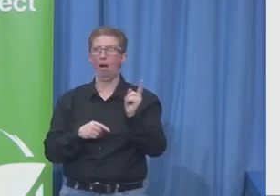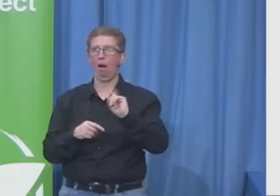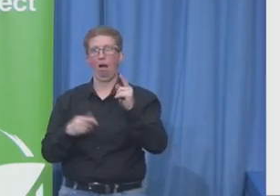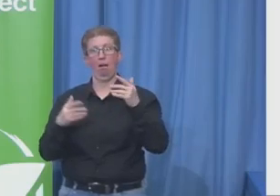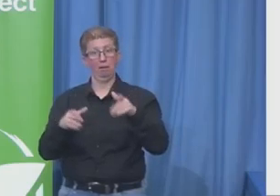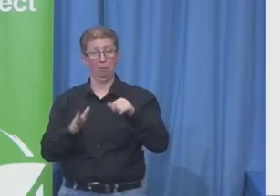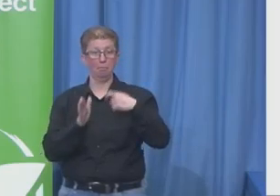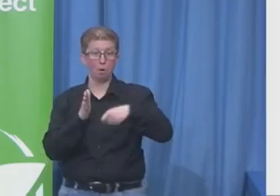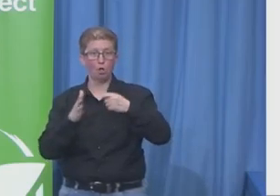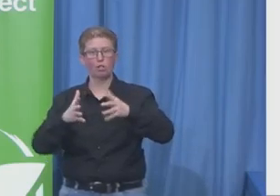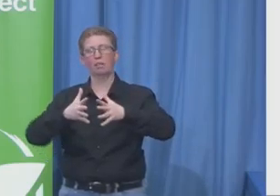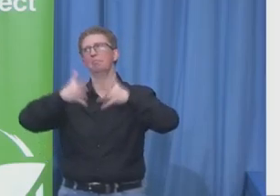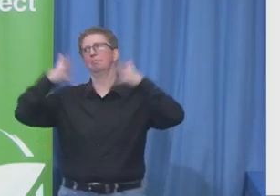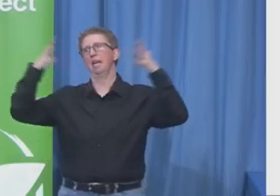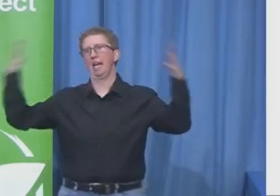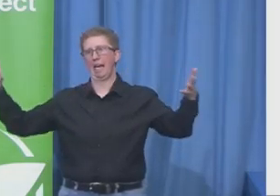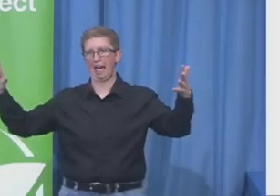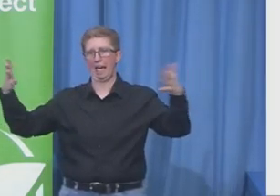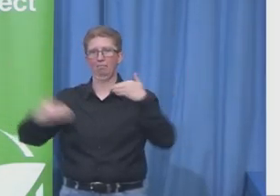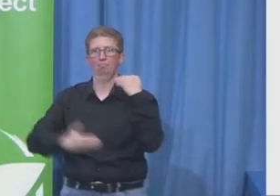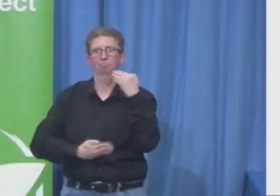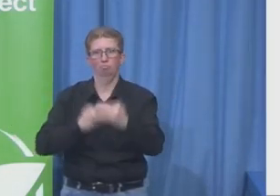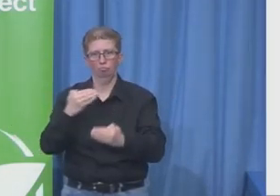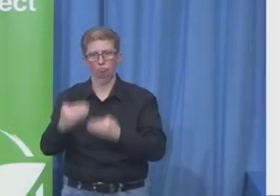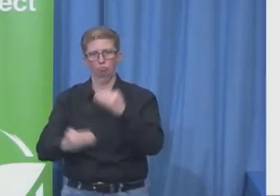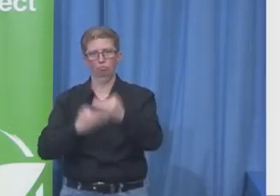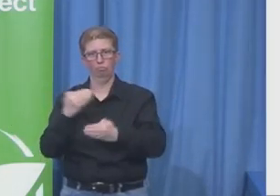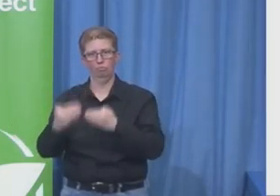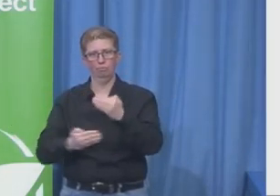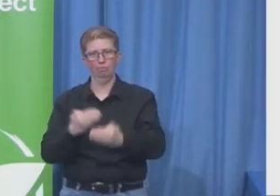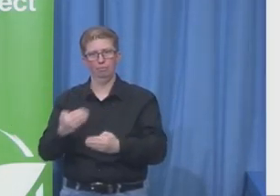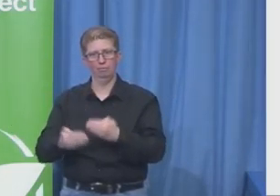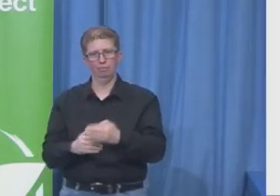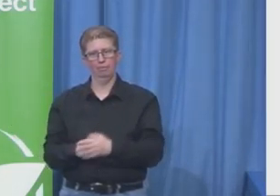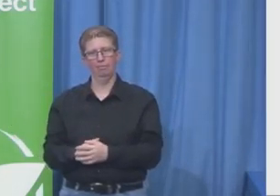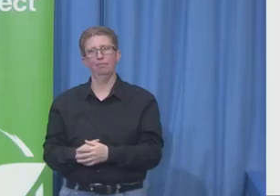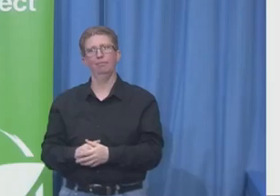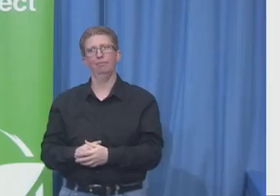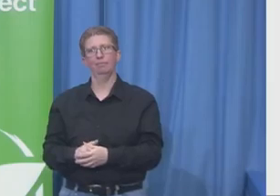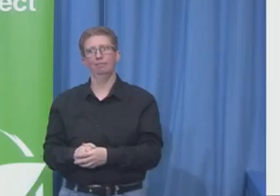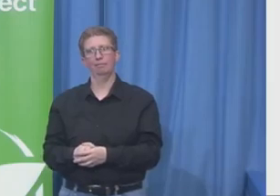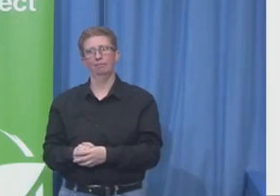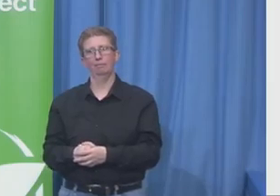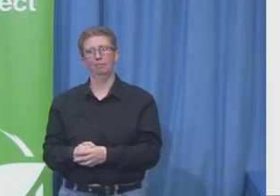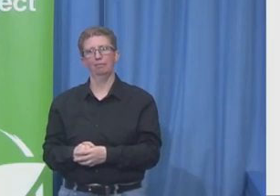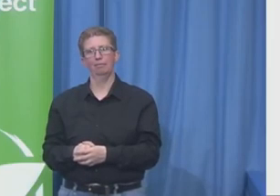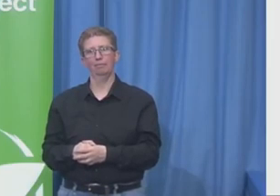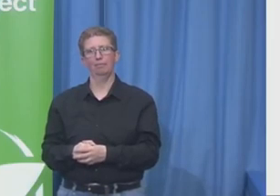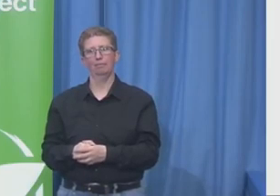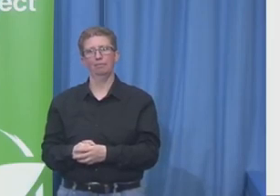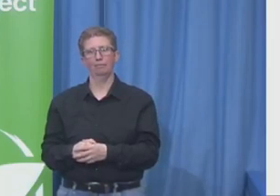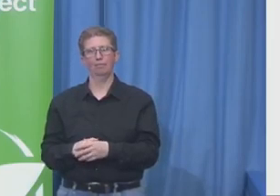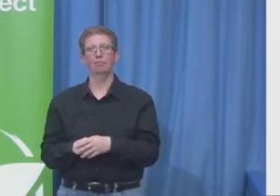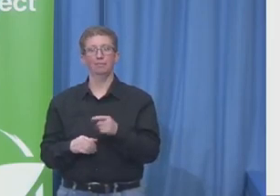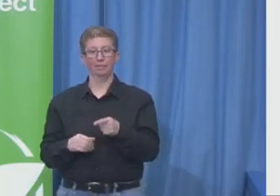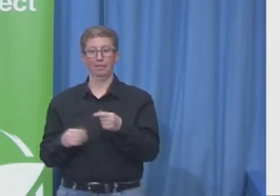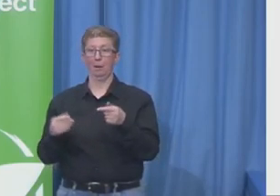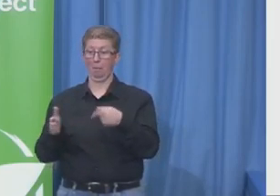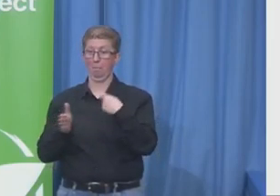benefit of getting it right when you're an institution like the bank, because you can go to scale. The challenge